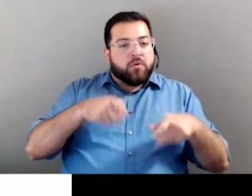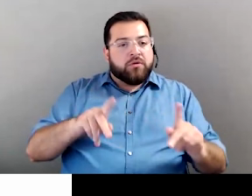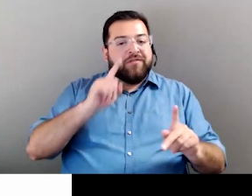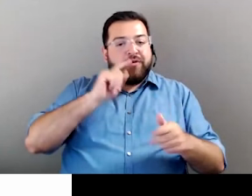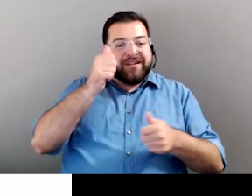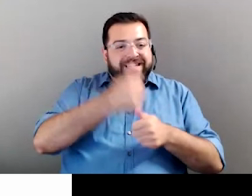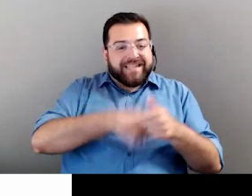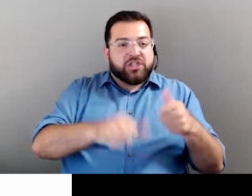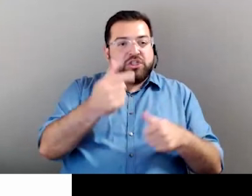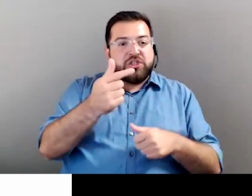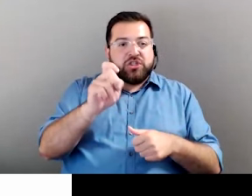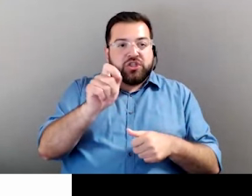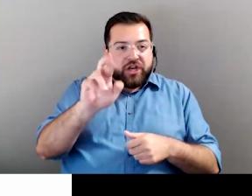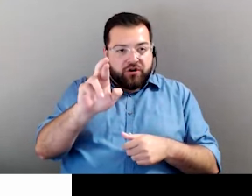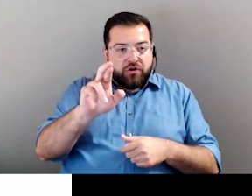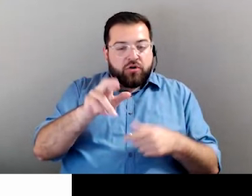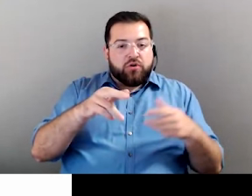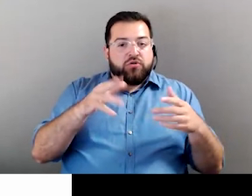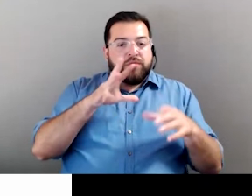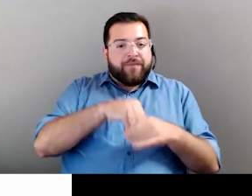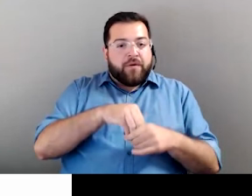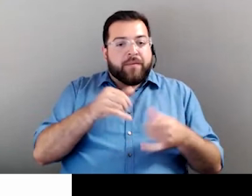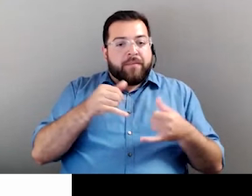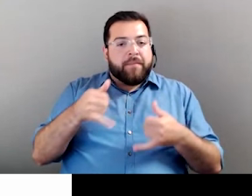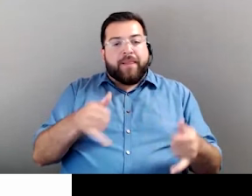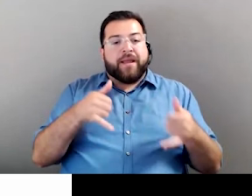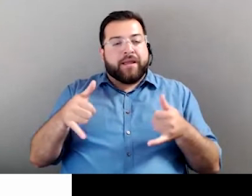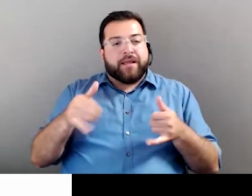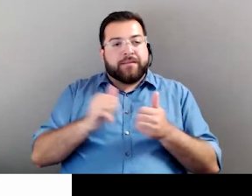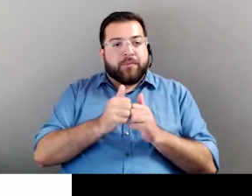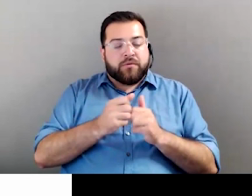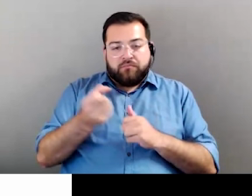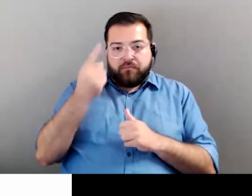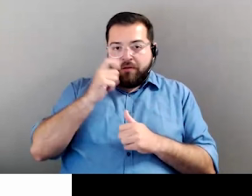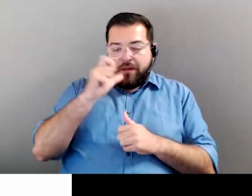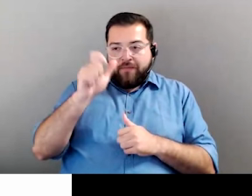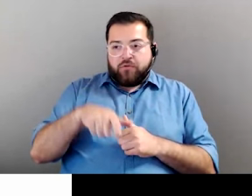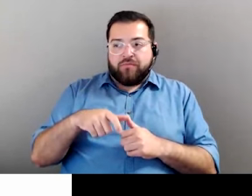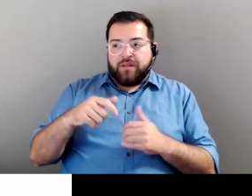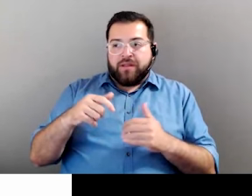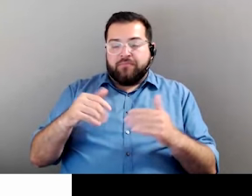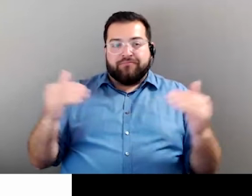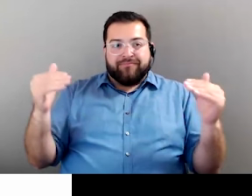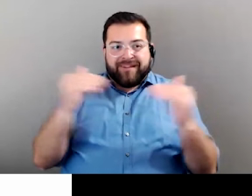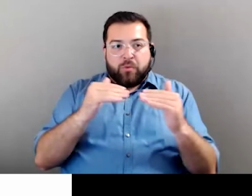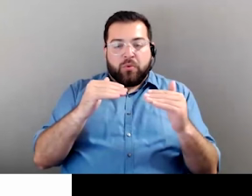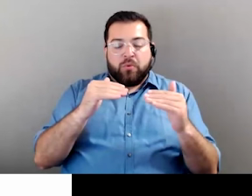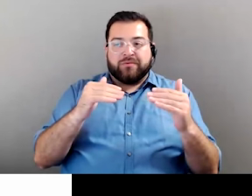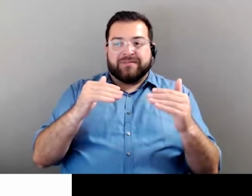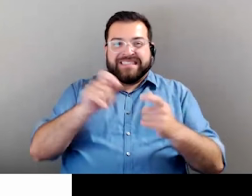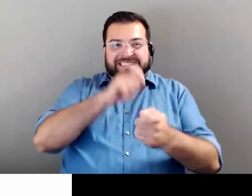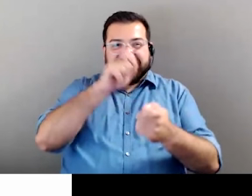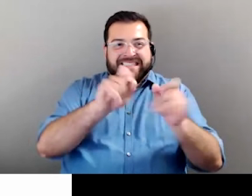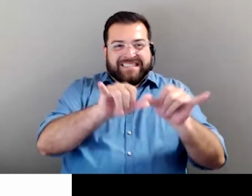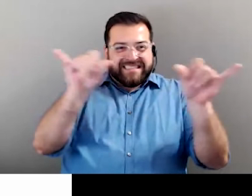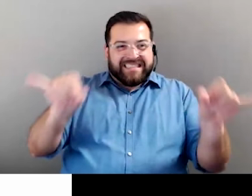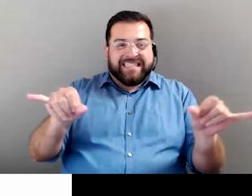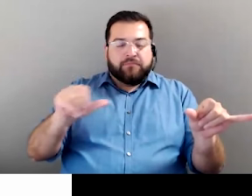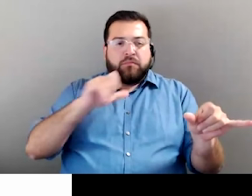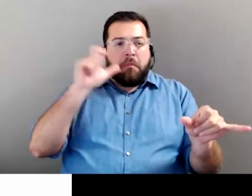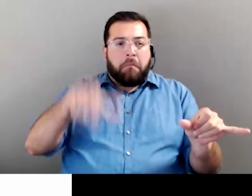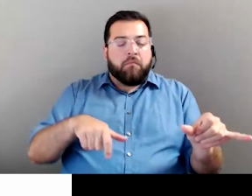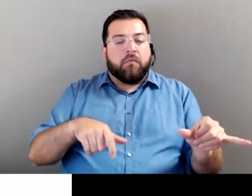to play sports, but it doesn't have to necessarily be equal or mirror each other. So that's